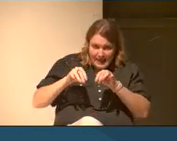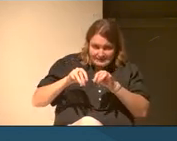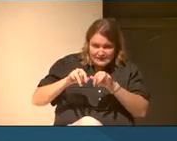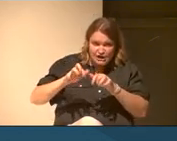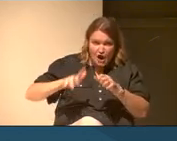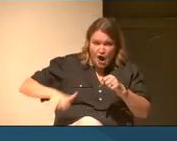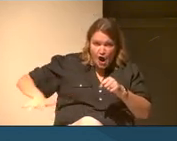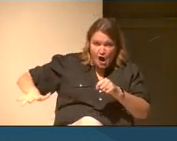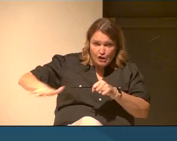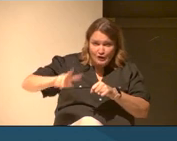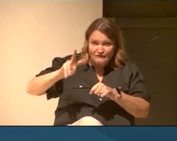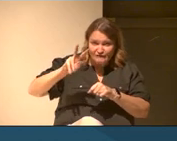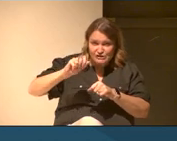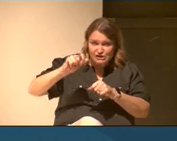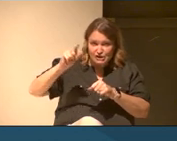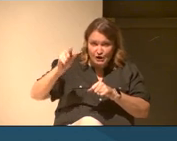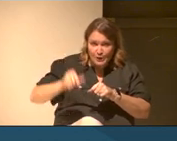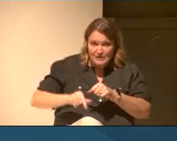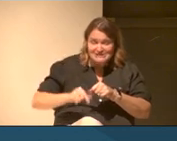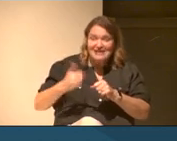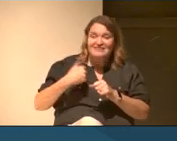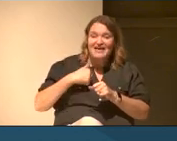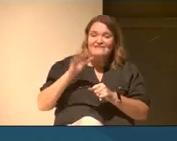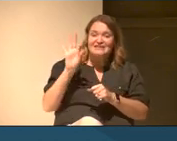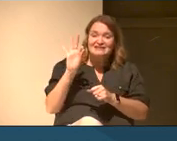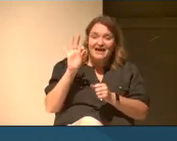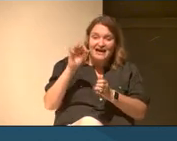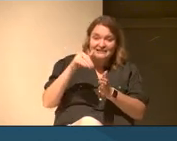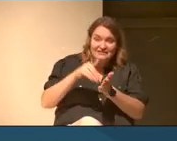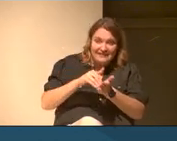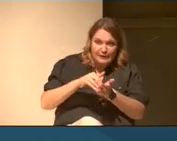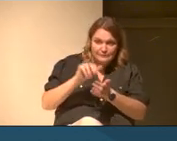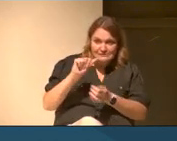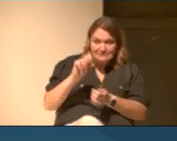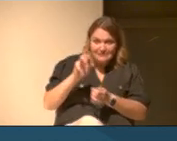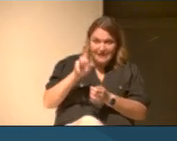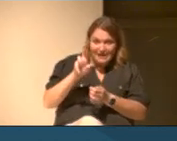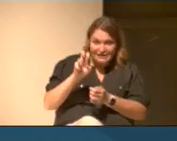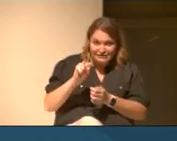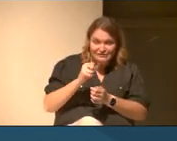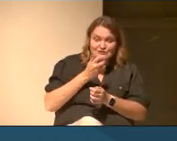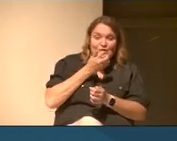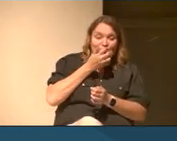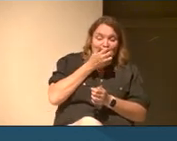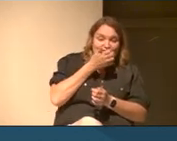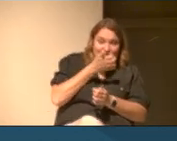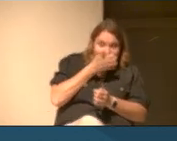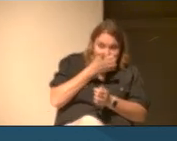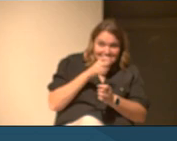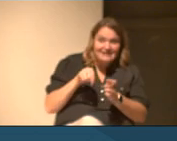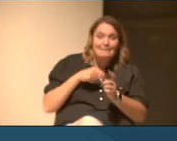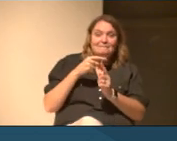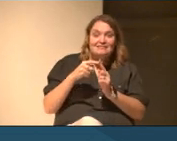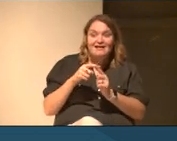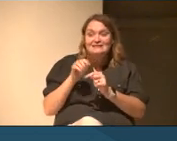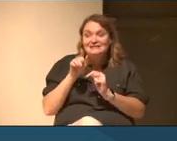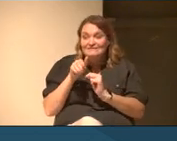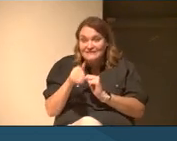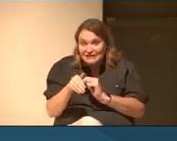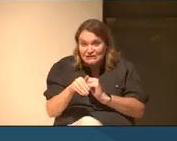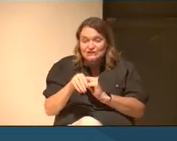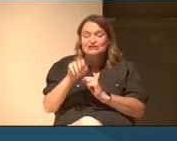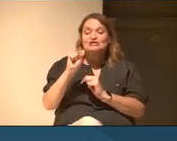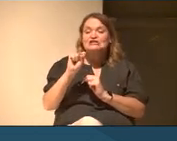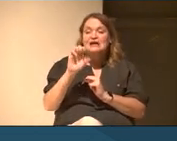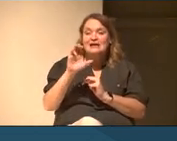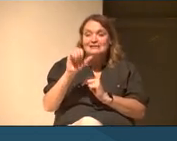restored 9,000 acres. And it's not just the seagrasses that are coming back, it's also the fish that we like to eat and the scallops we like to eat.